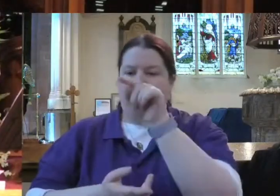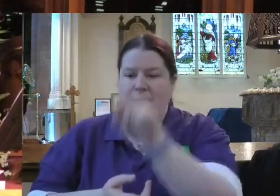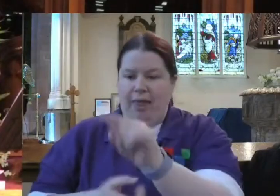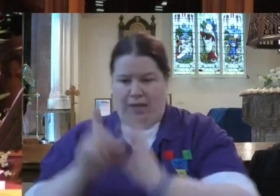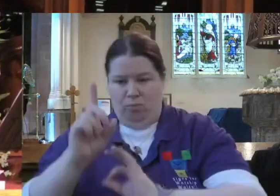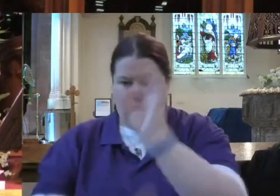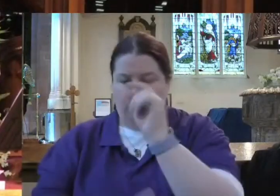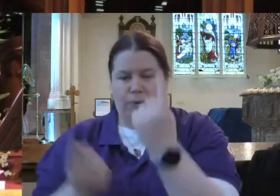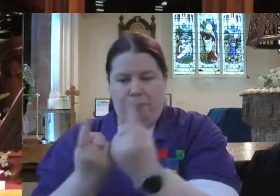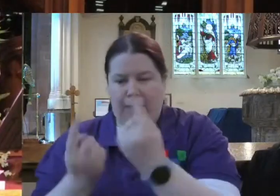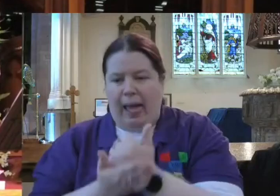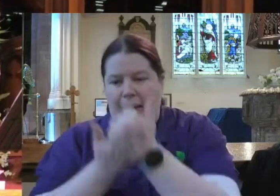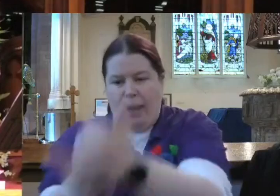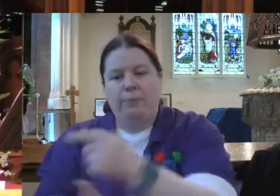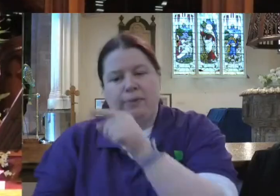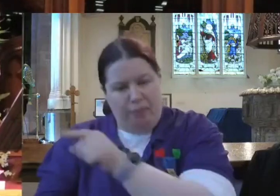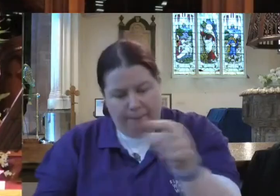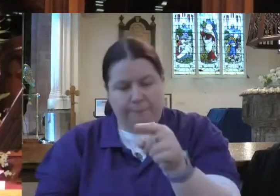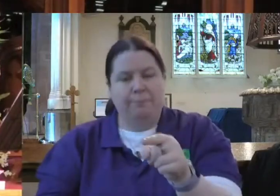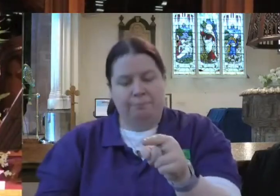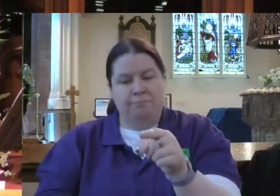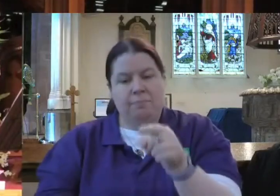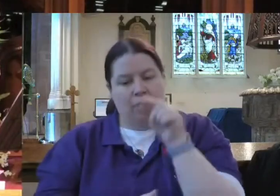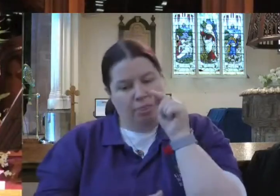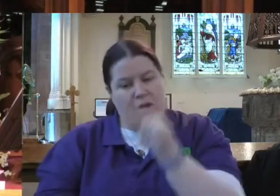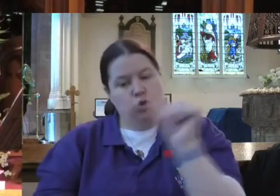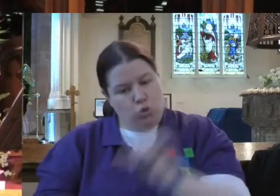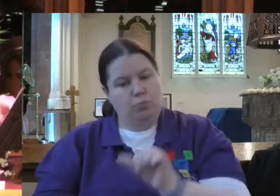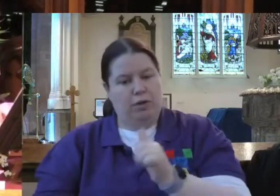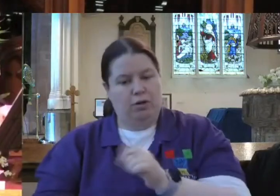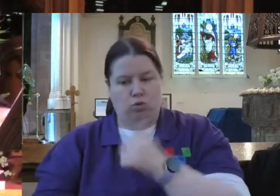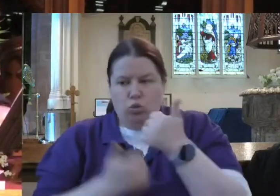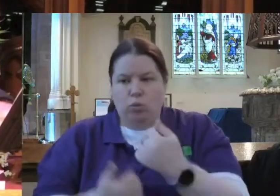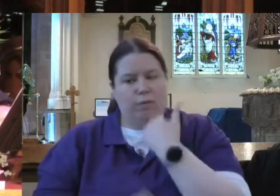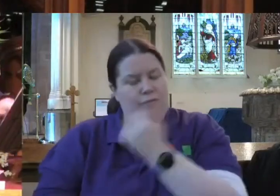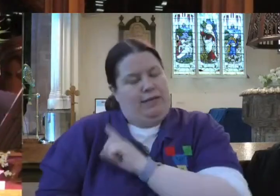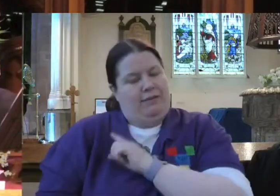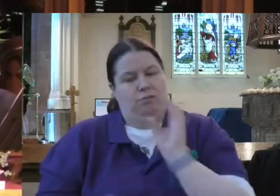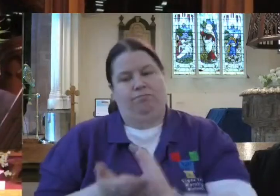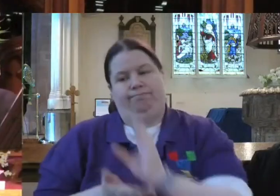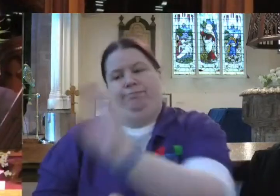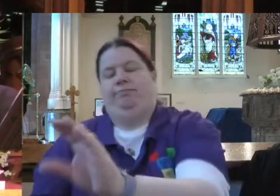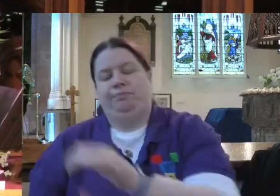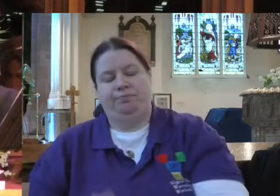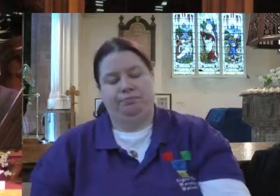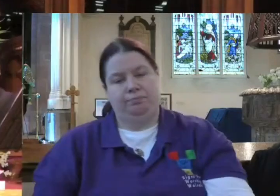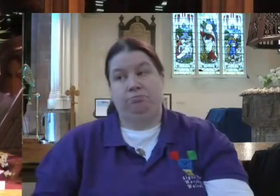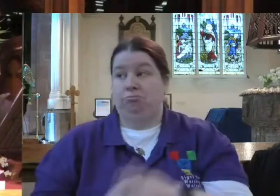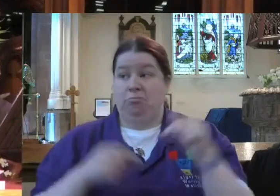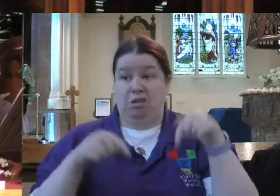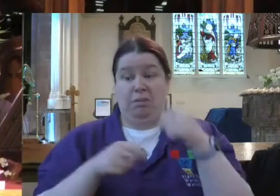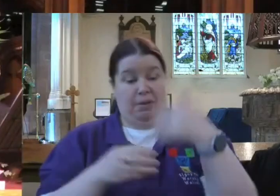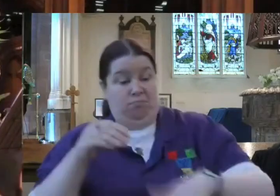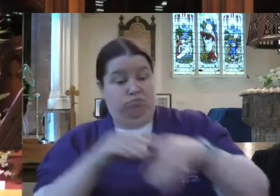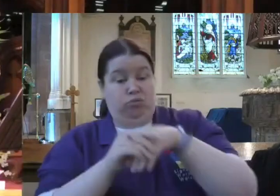benefit. I guess it's obvious, but that's still a good reason to give money. Part of what it means to be part of a church is